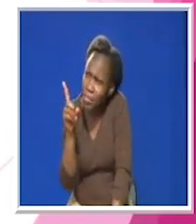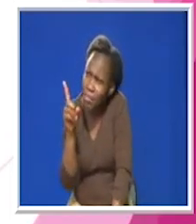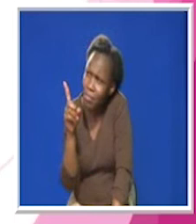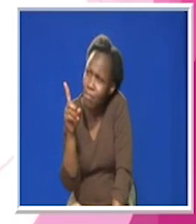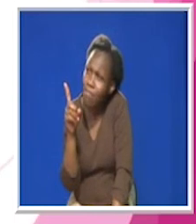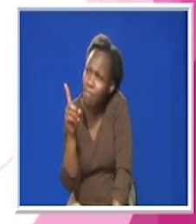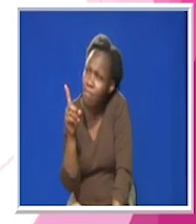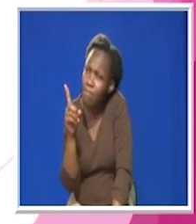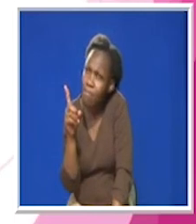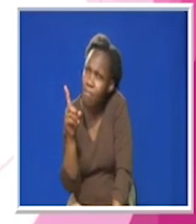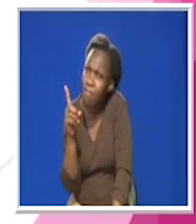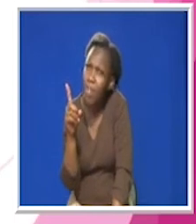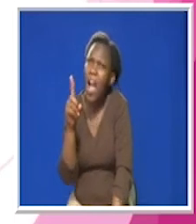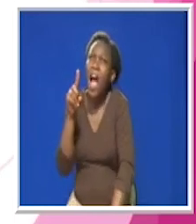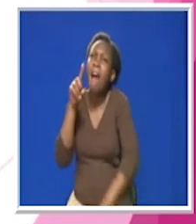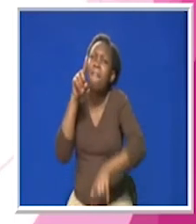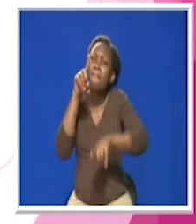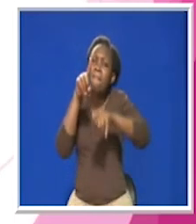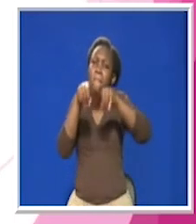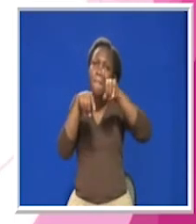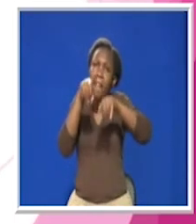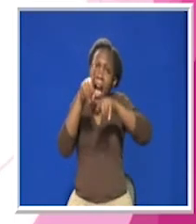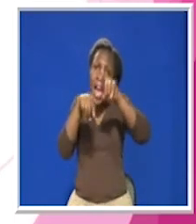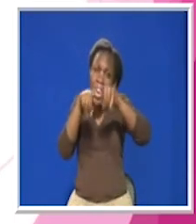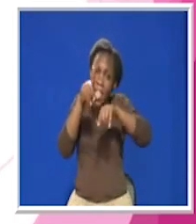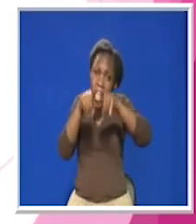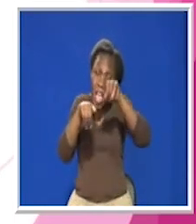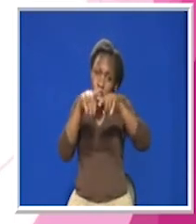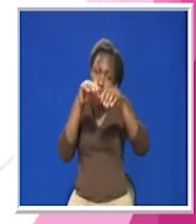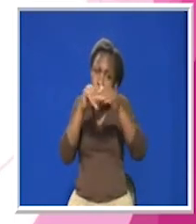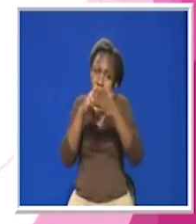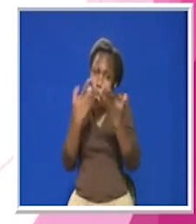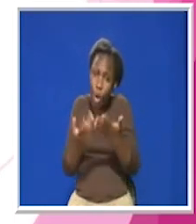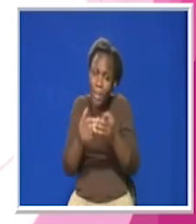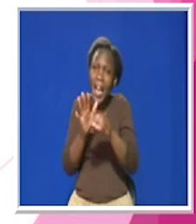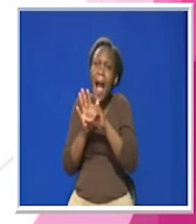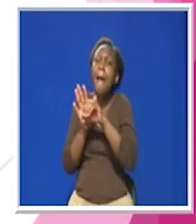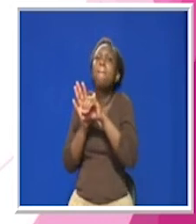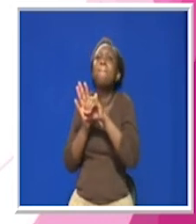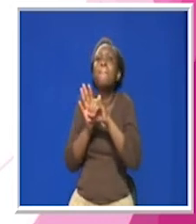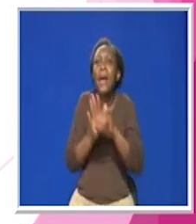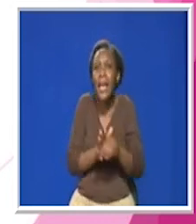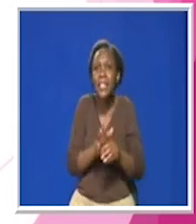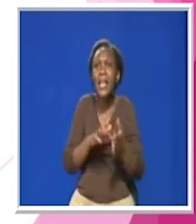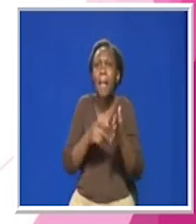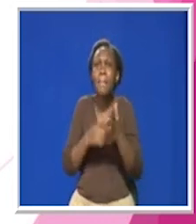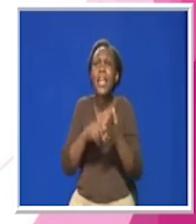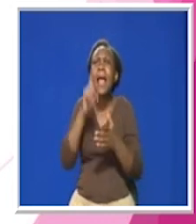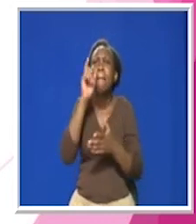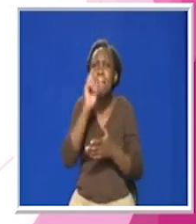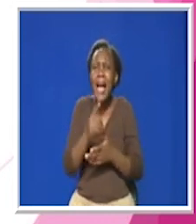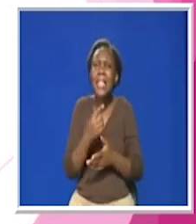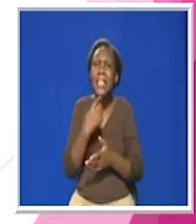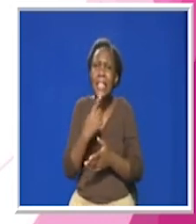comparing variation in pressure. So therefore, when you're comparing that, you have to talk about there is slower